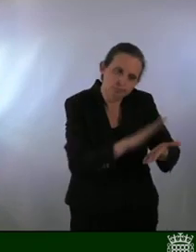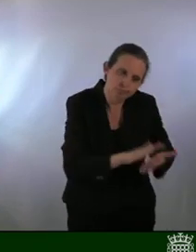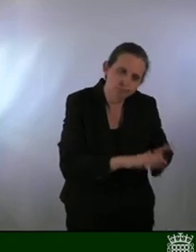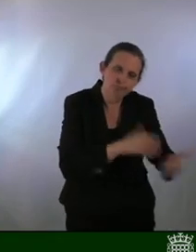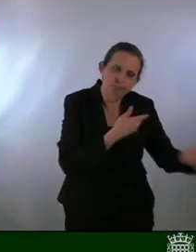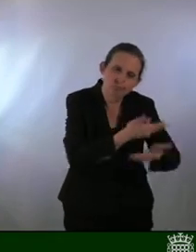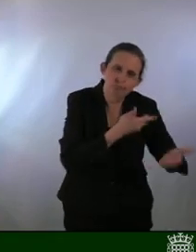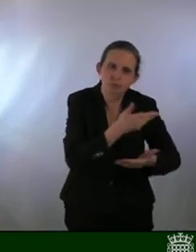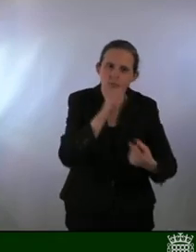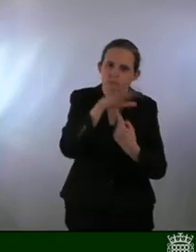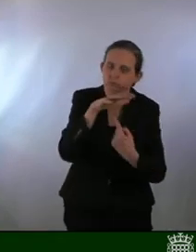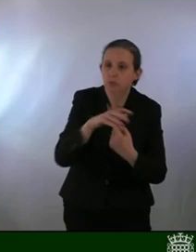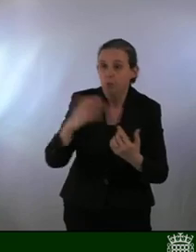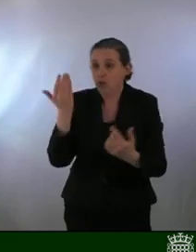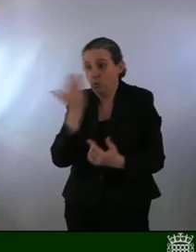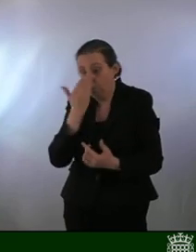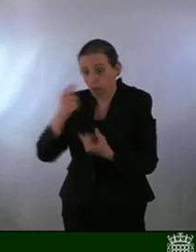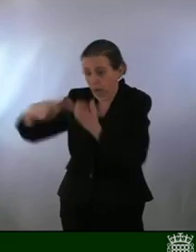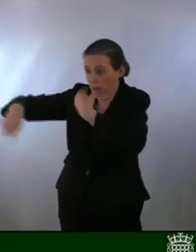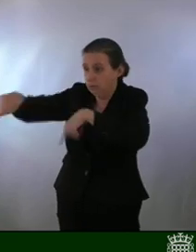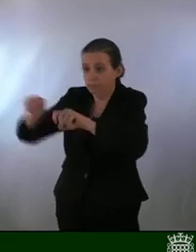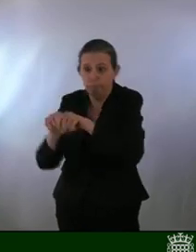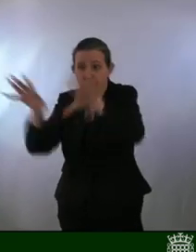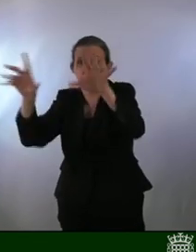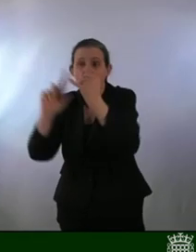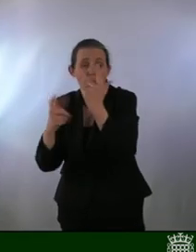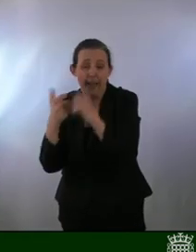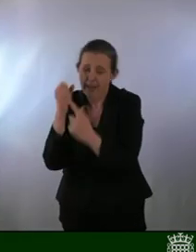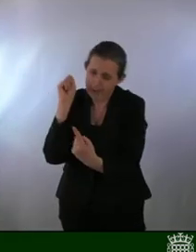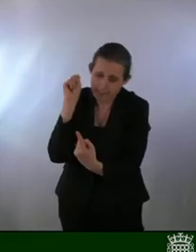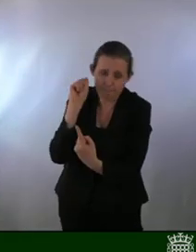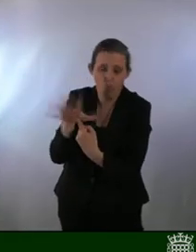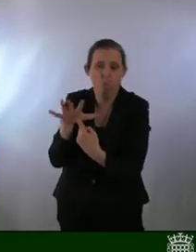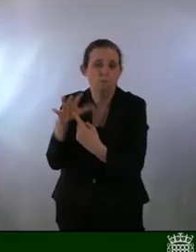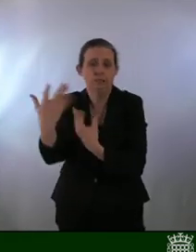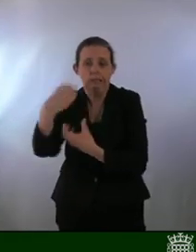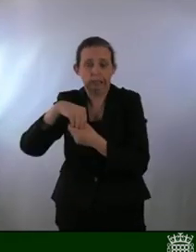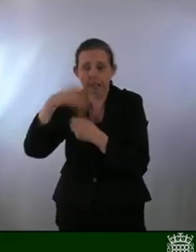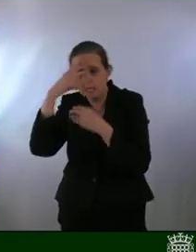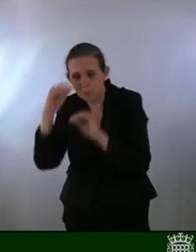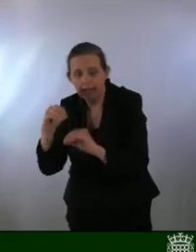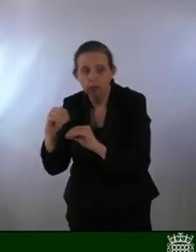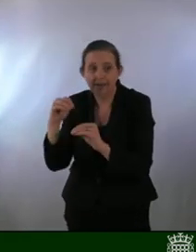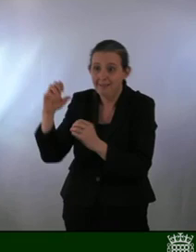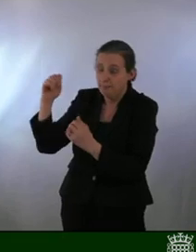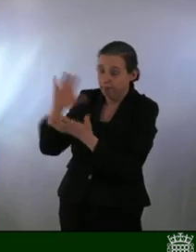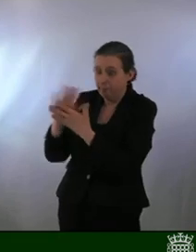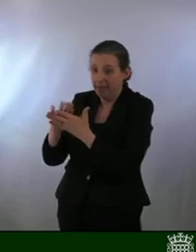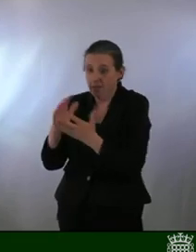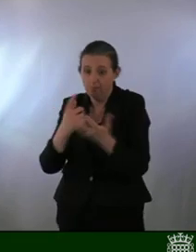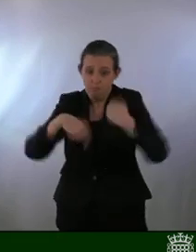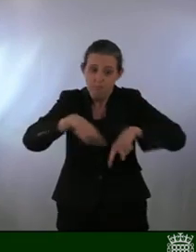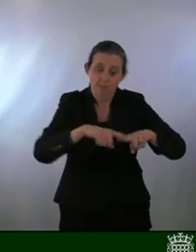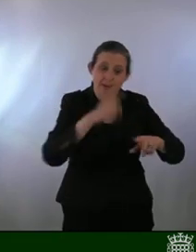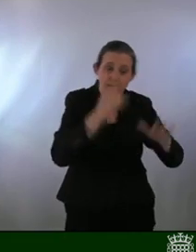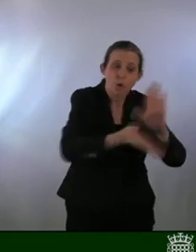of course, schools play an incredibly important part, not just in educating our children, but in allowing so many people to go to work, but